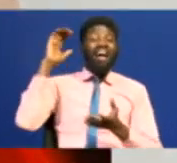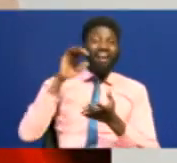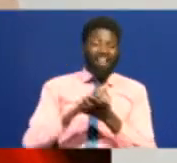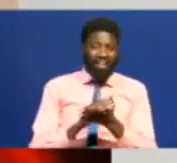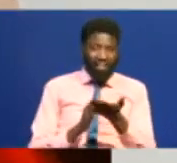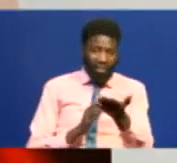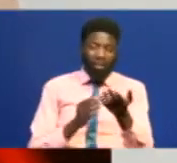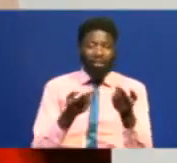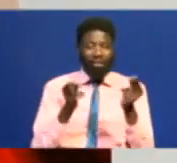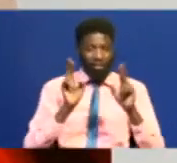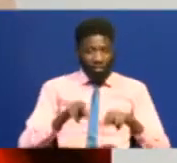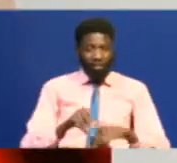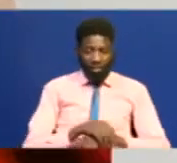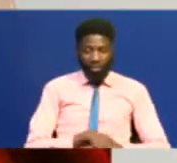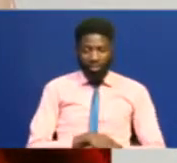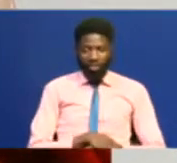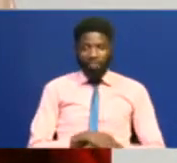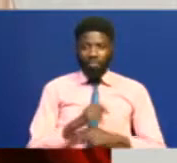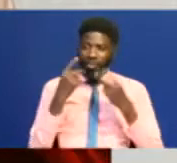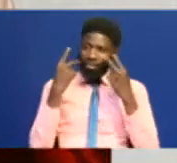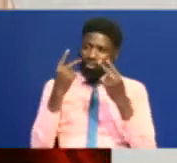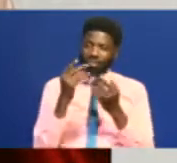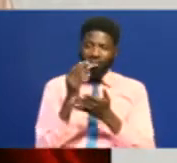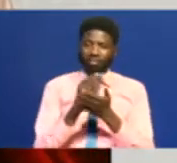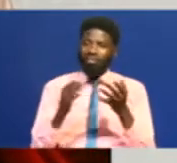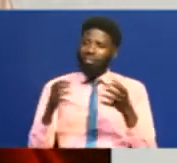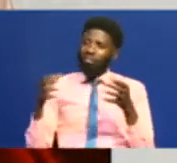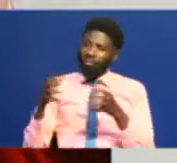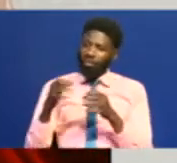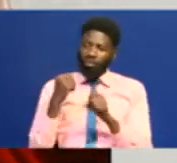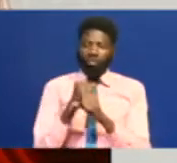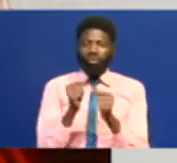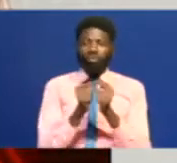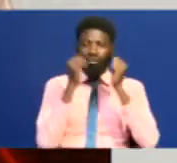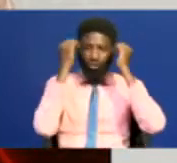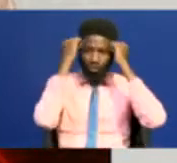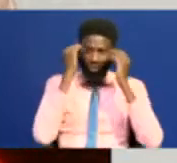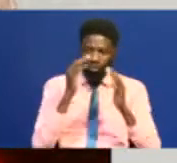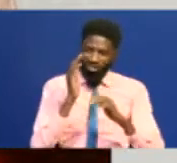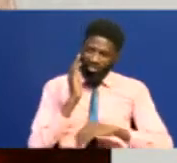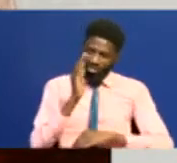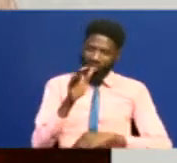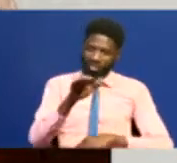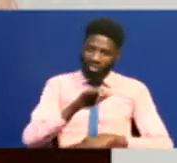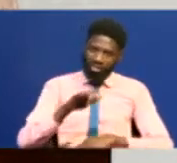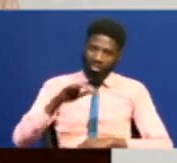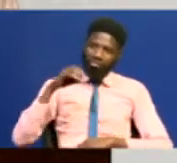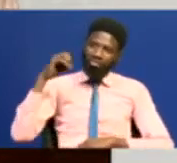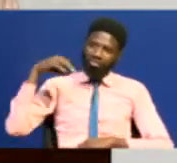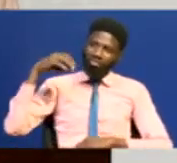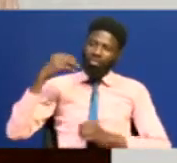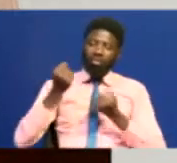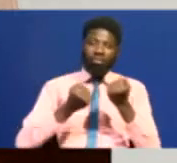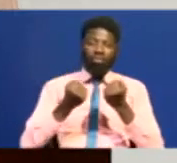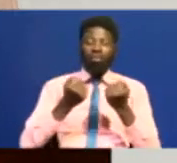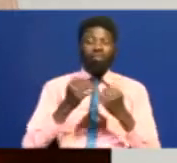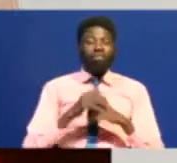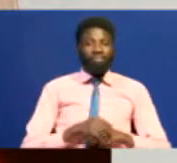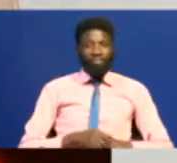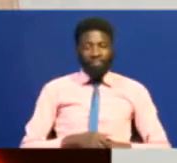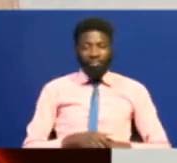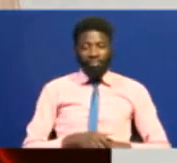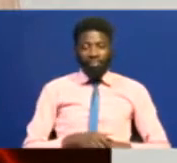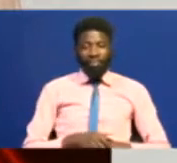there are a number of startups that are already working with students directly in the EV space. where, so it may not be